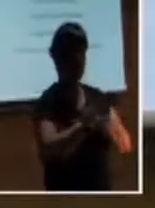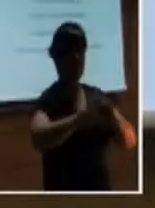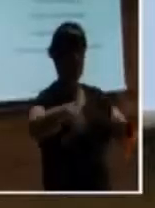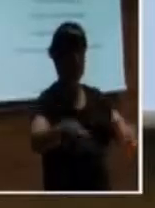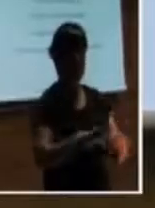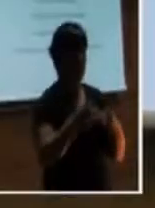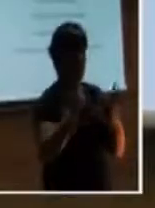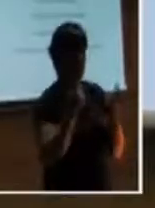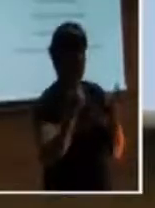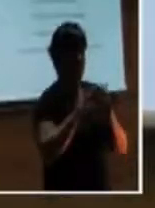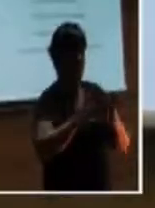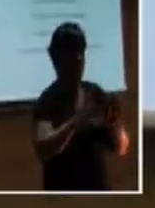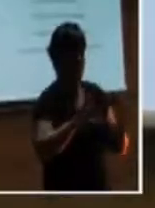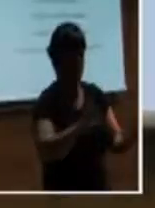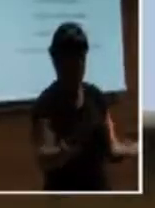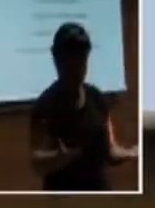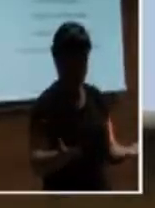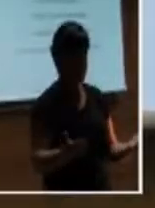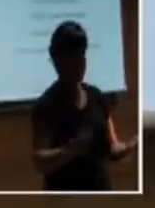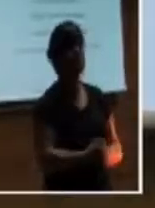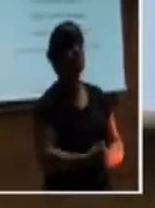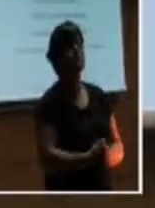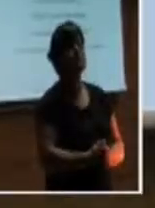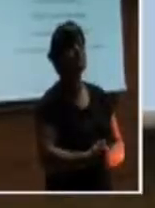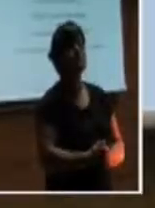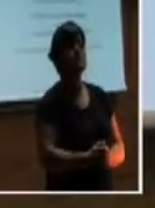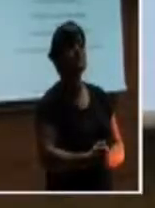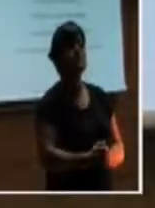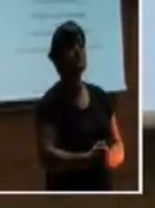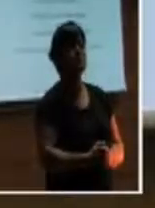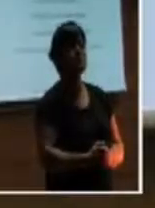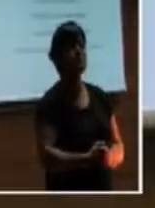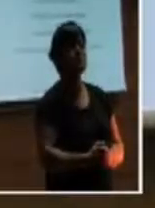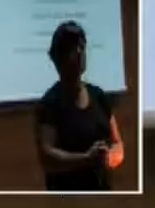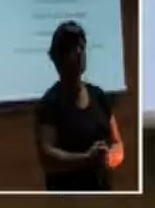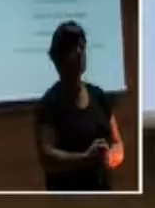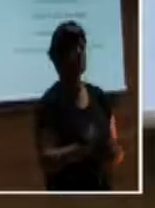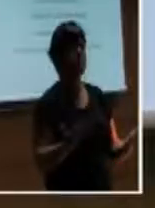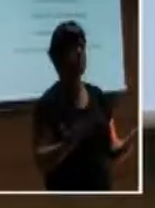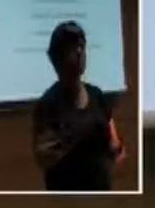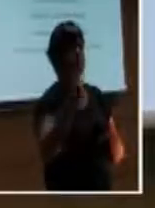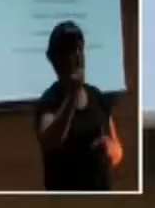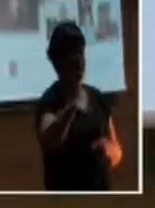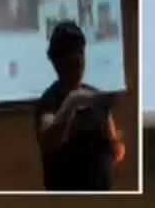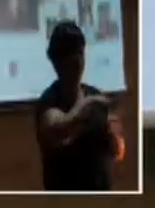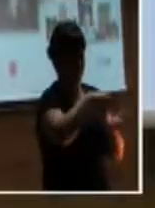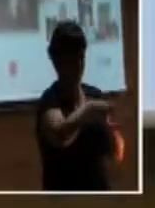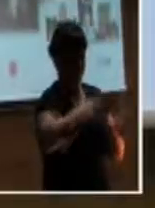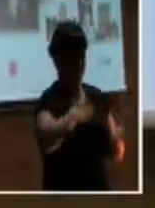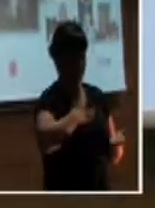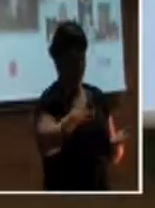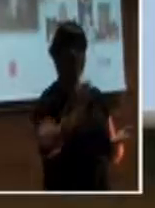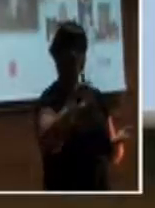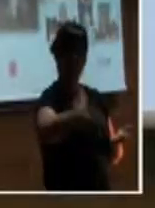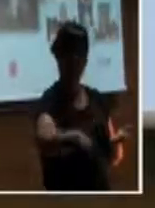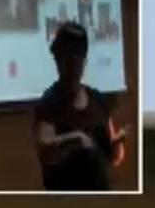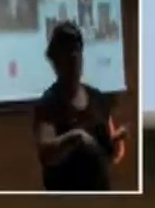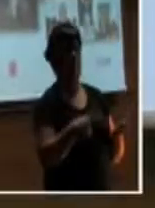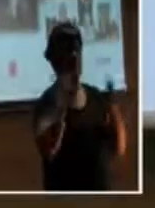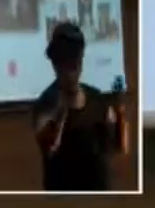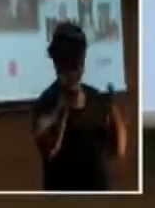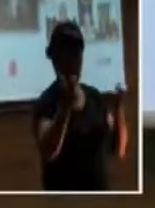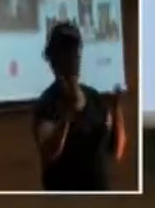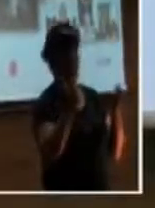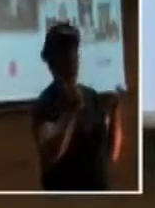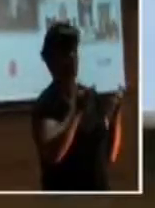And we also, as Swedish Care International, we're working on making them available in other countries. Another part of the Swedish